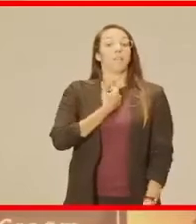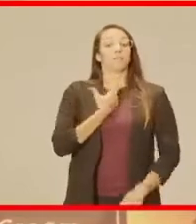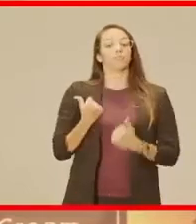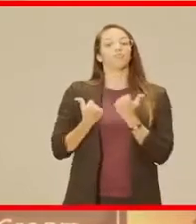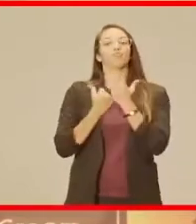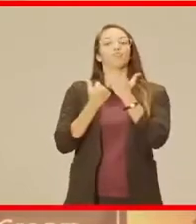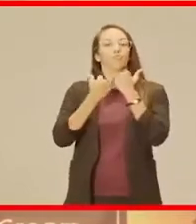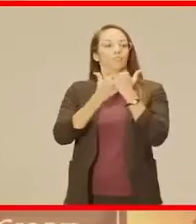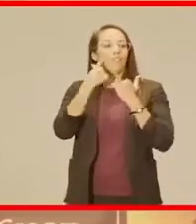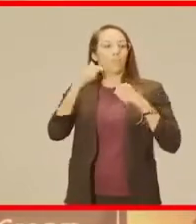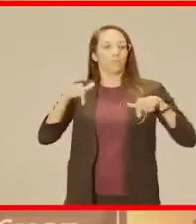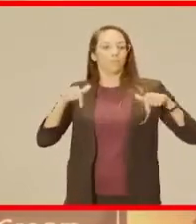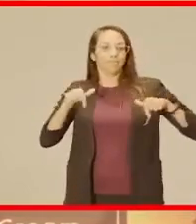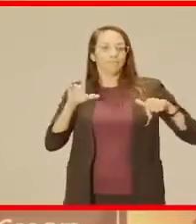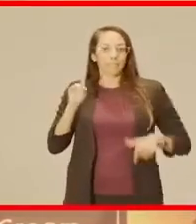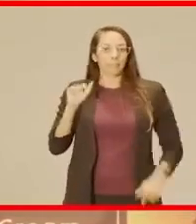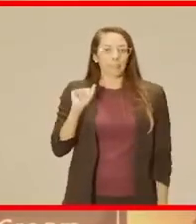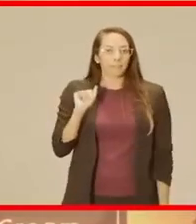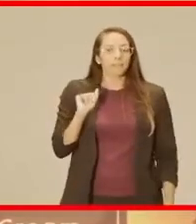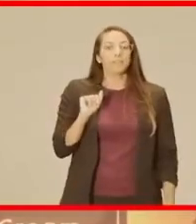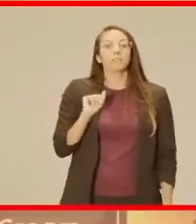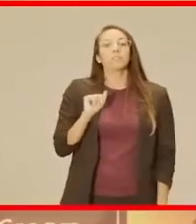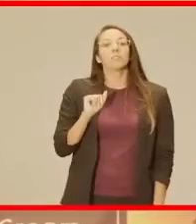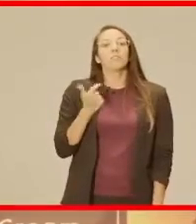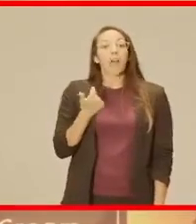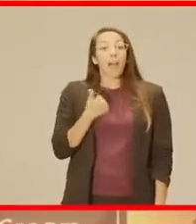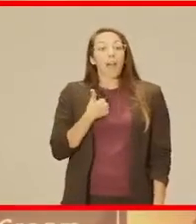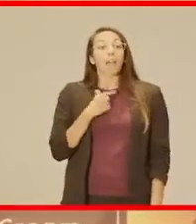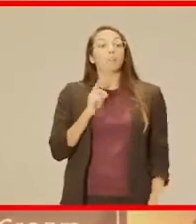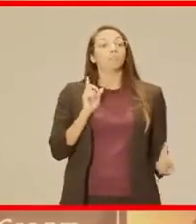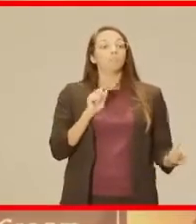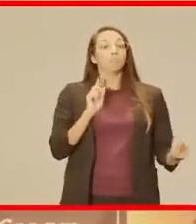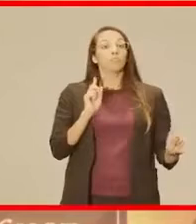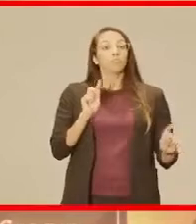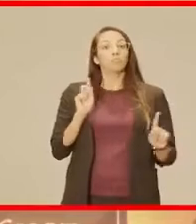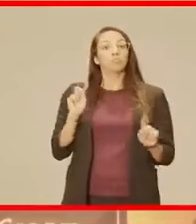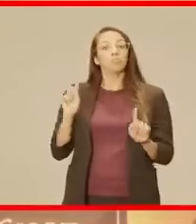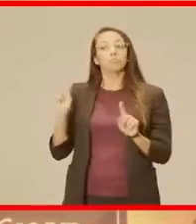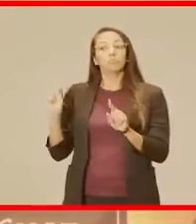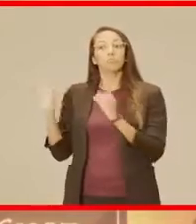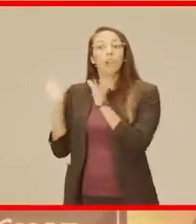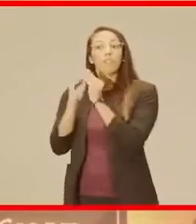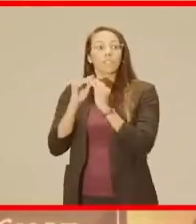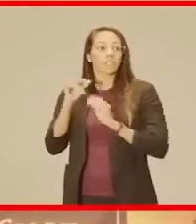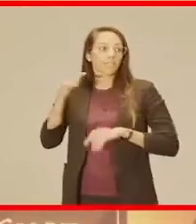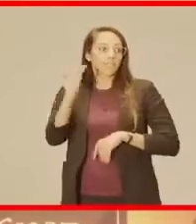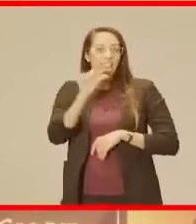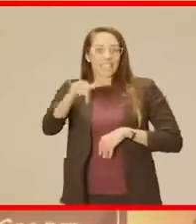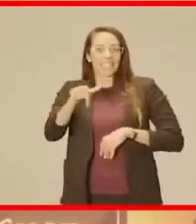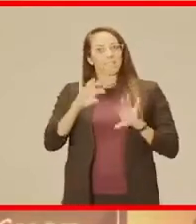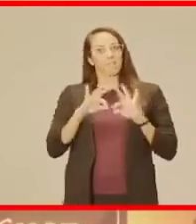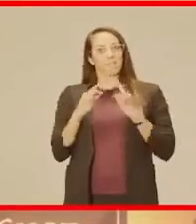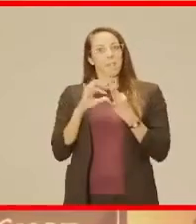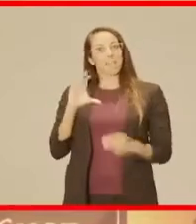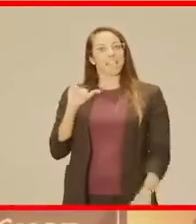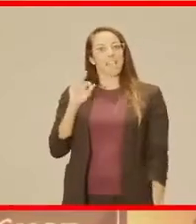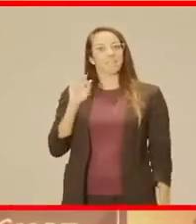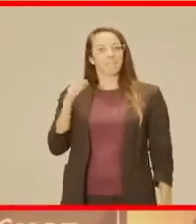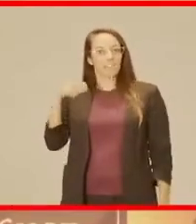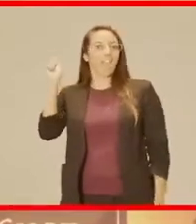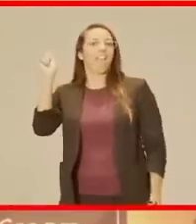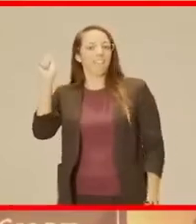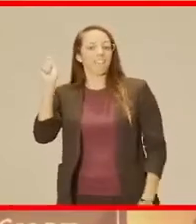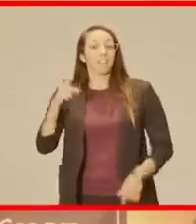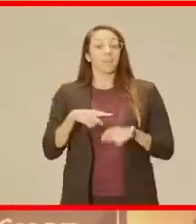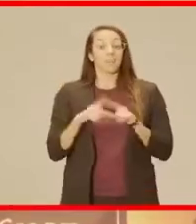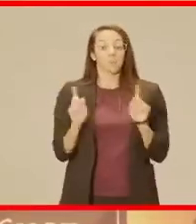I not just go to conferences like the Family Cafe, I also, when I'm